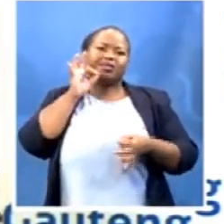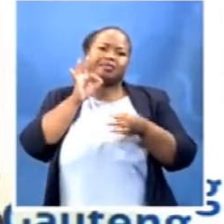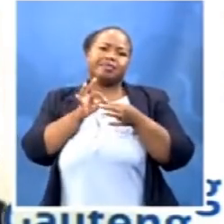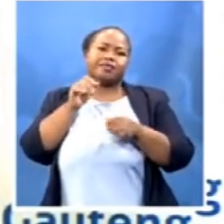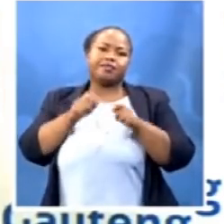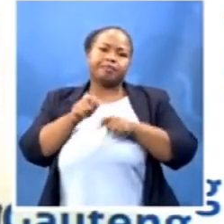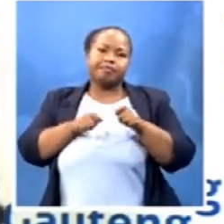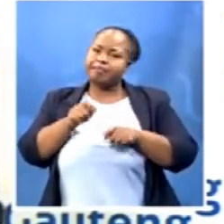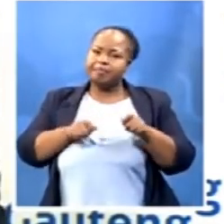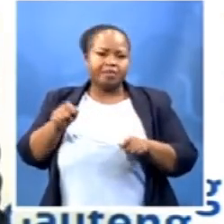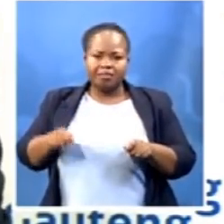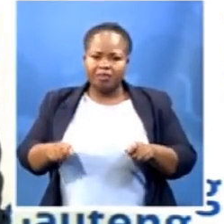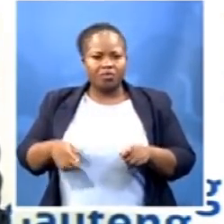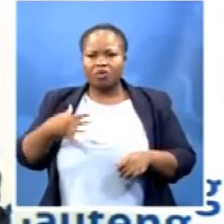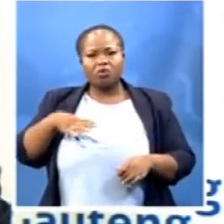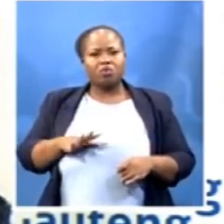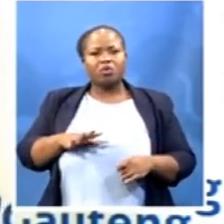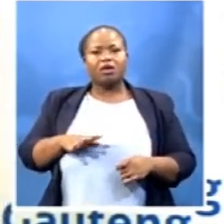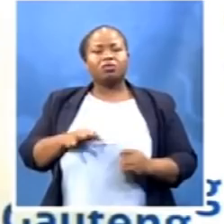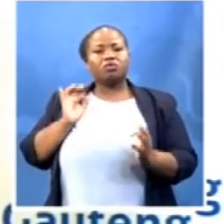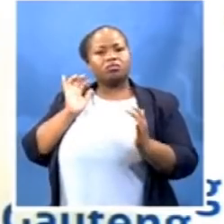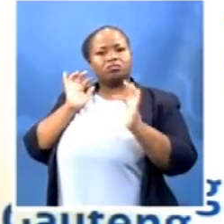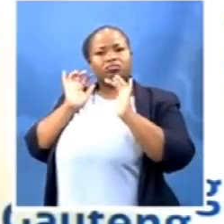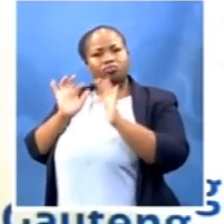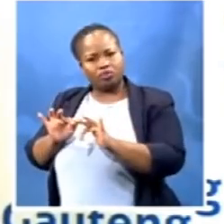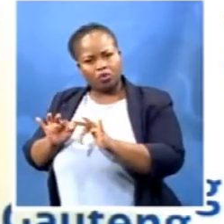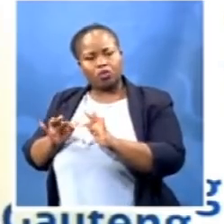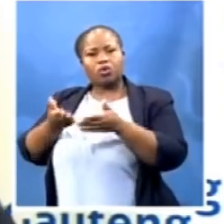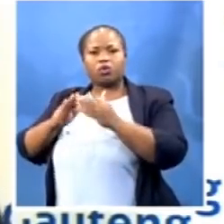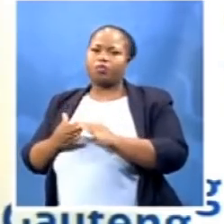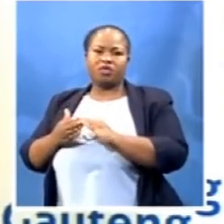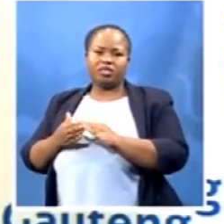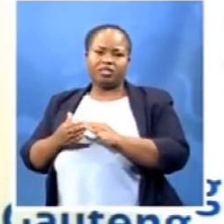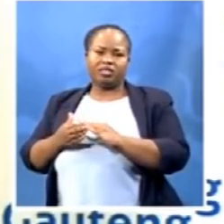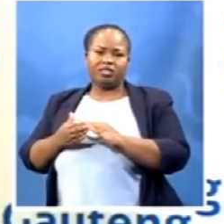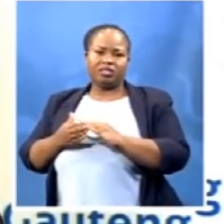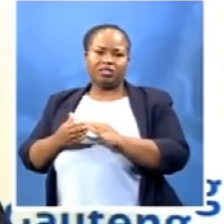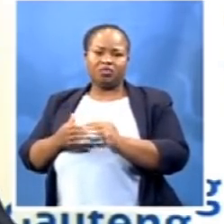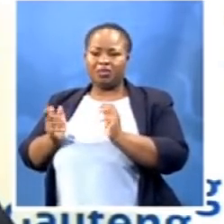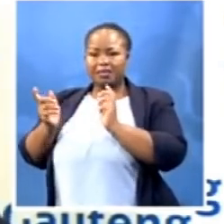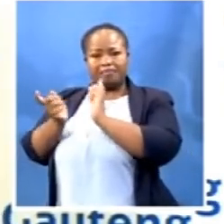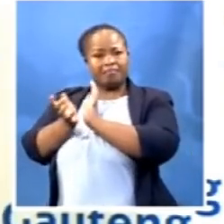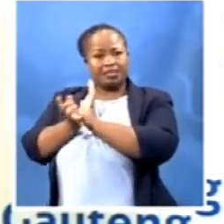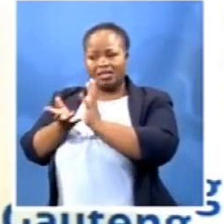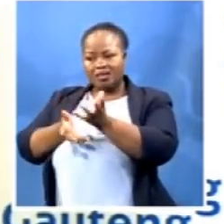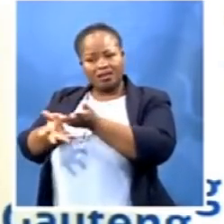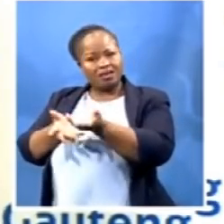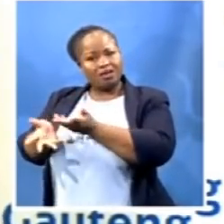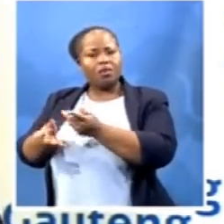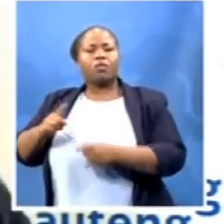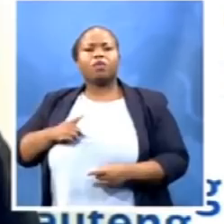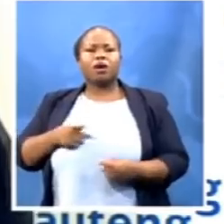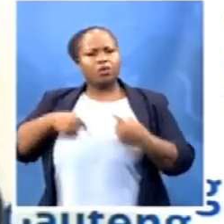the community. So I want to come back to that issue. But in doing that, because we are transparent and